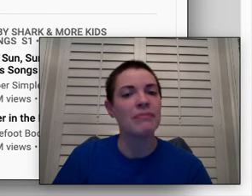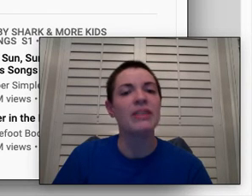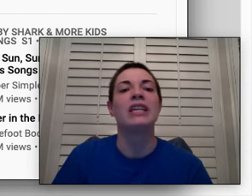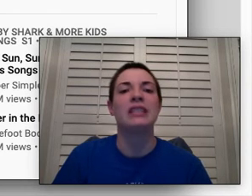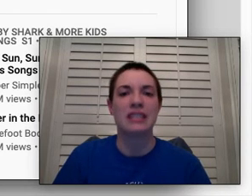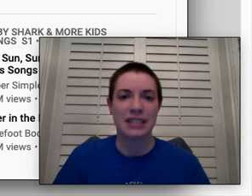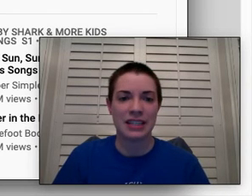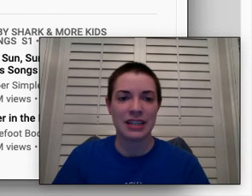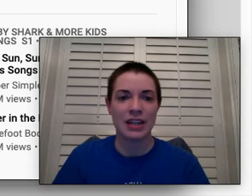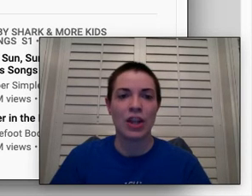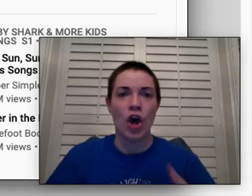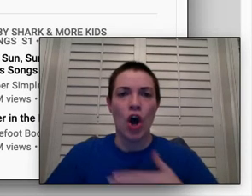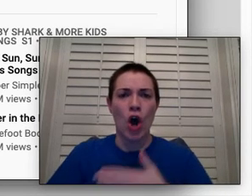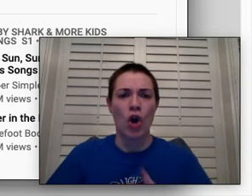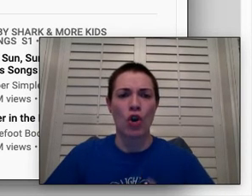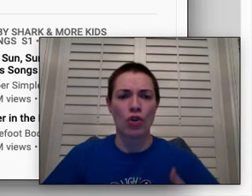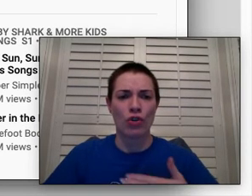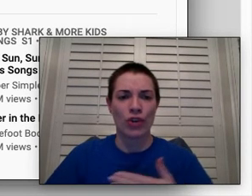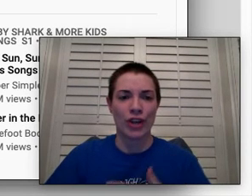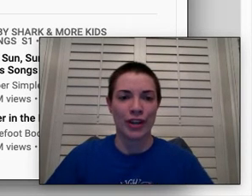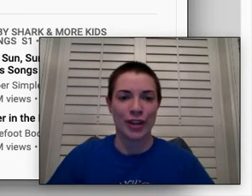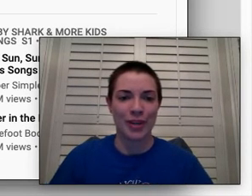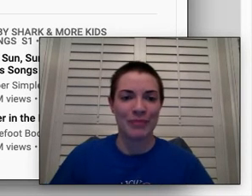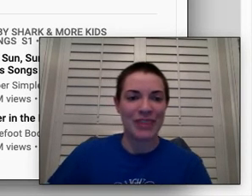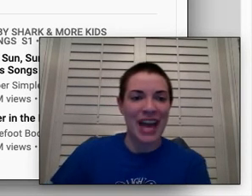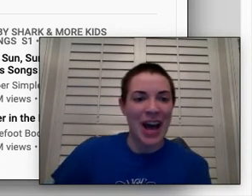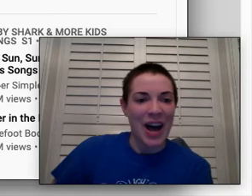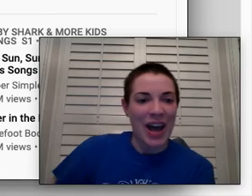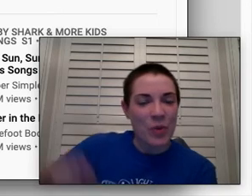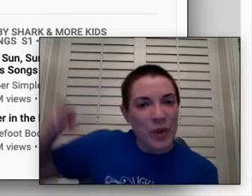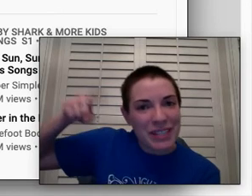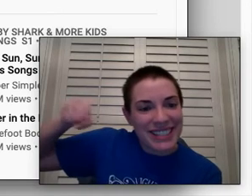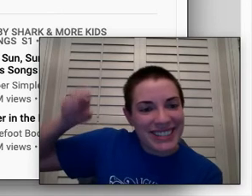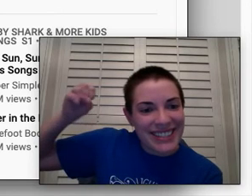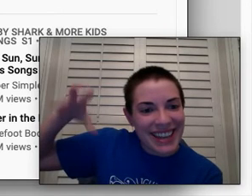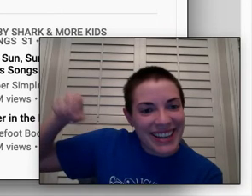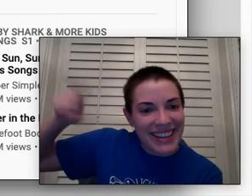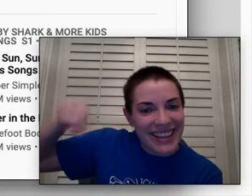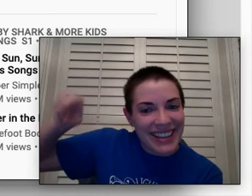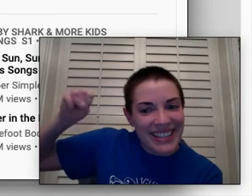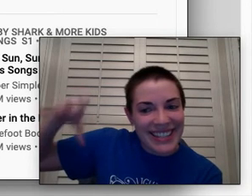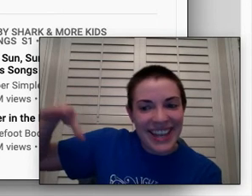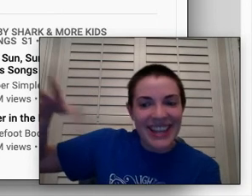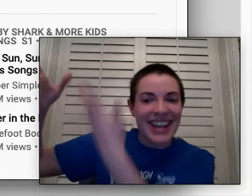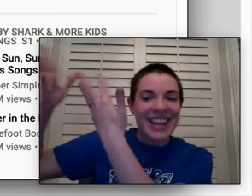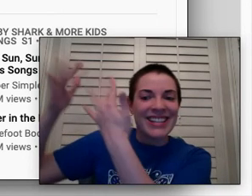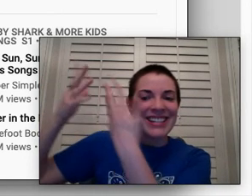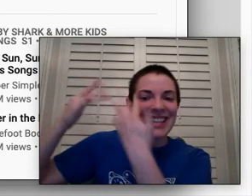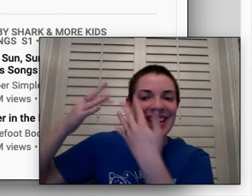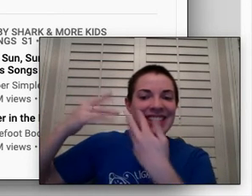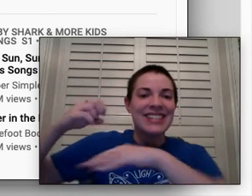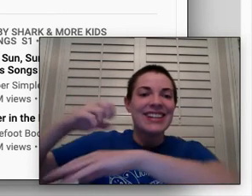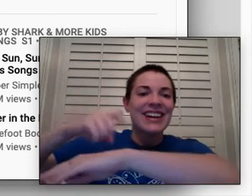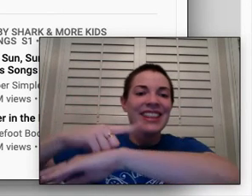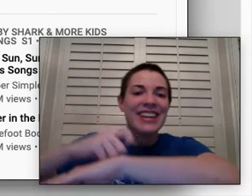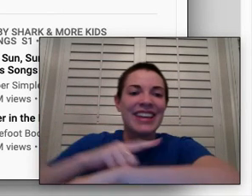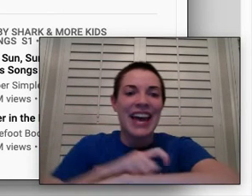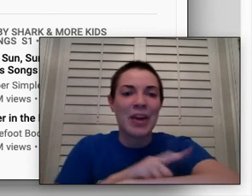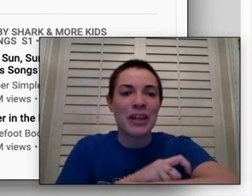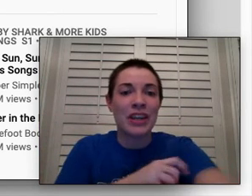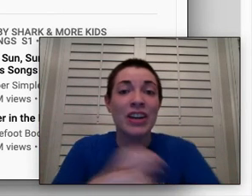No, he's still hungry. And when Mr. Sun shines down on